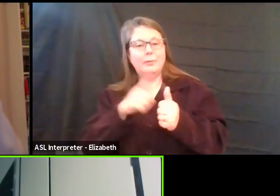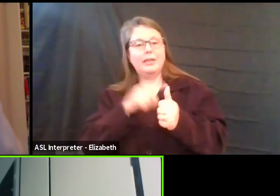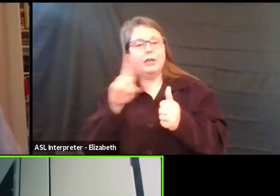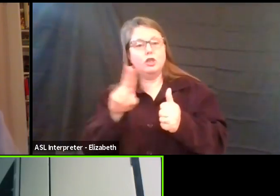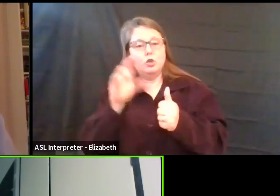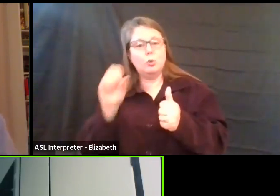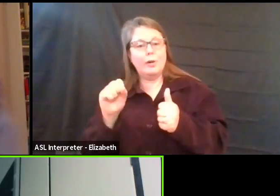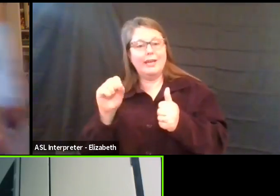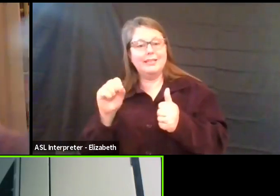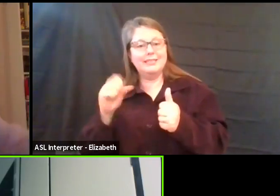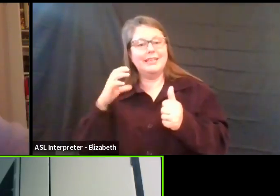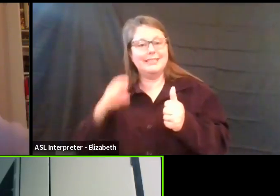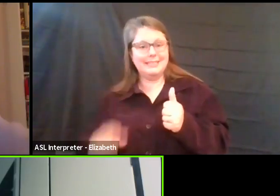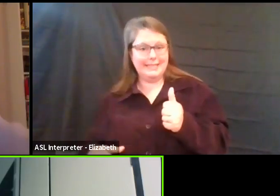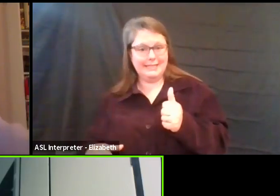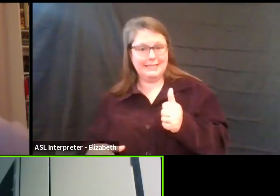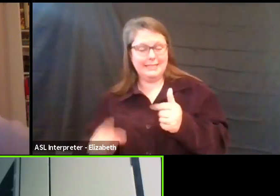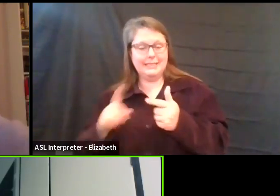qualified alien.